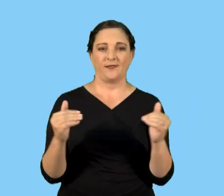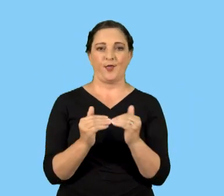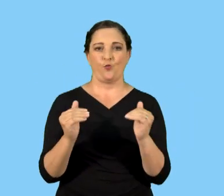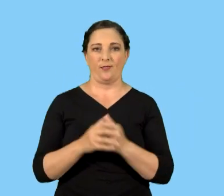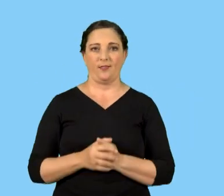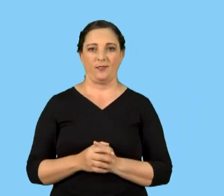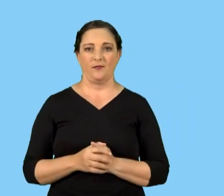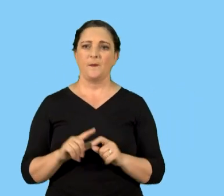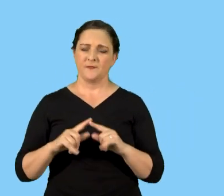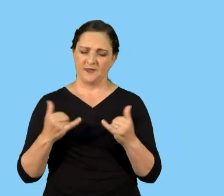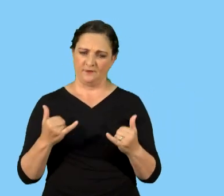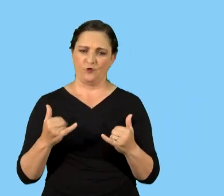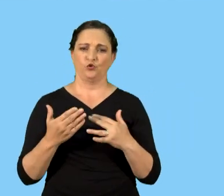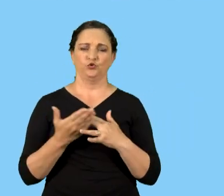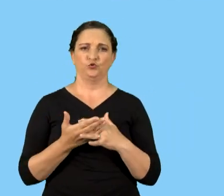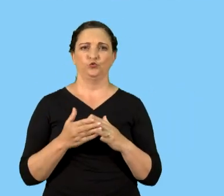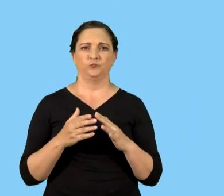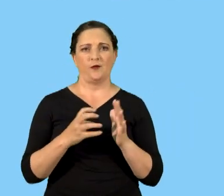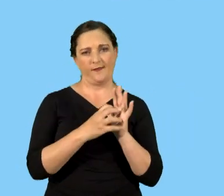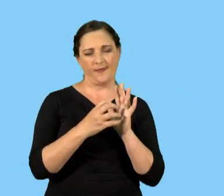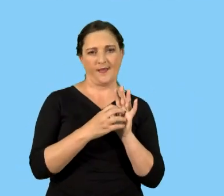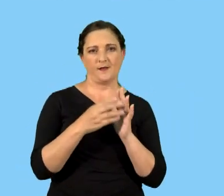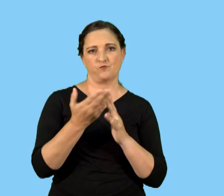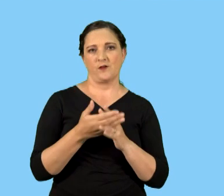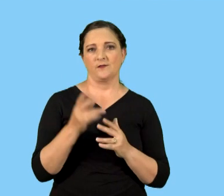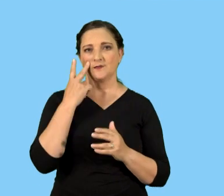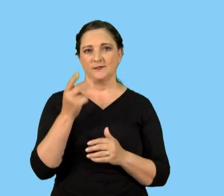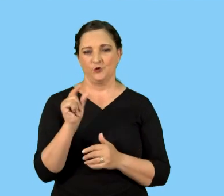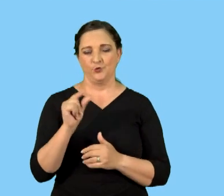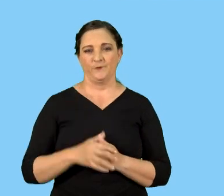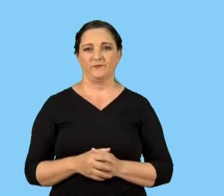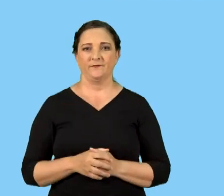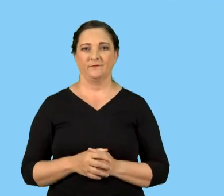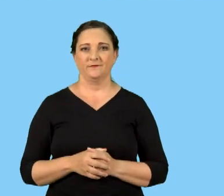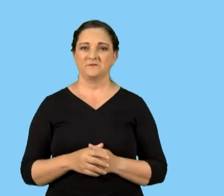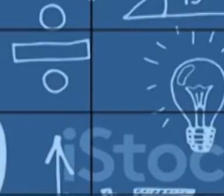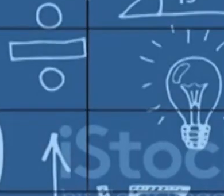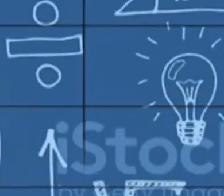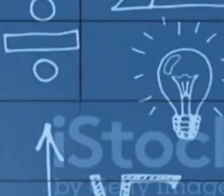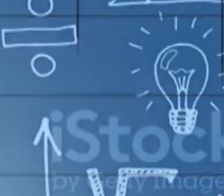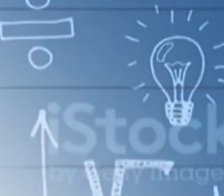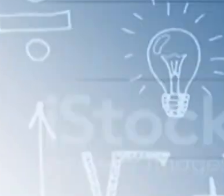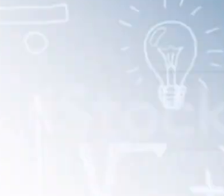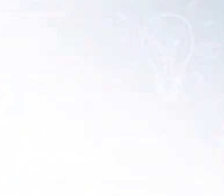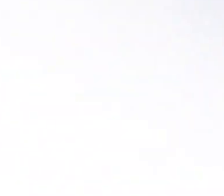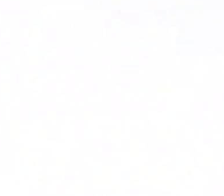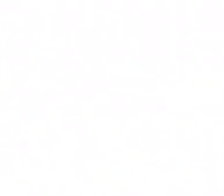right-hand side. So I'm going to stop here for now and quickly go for an ad break. I'll see you just after this.